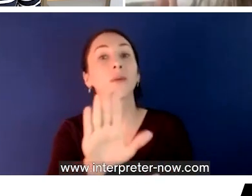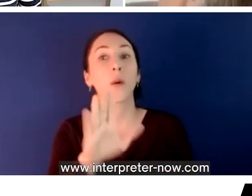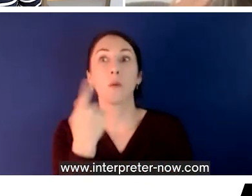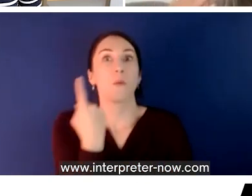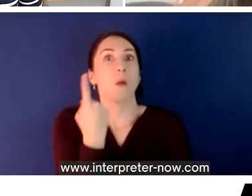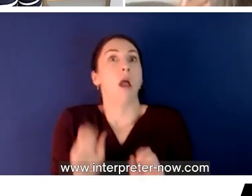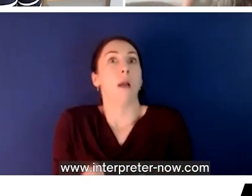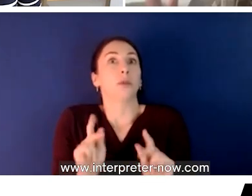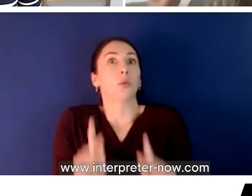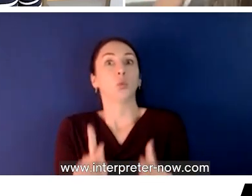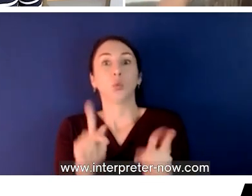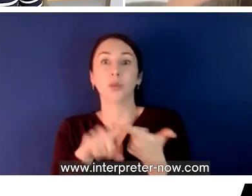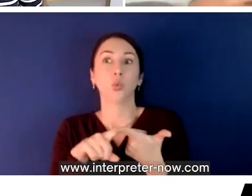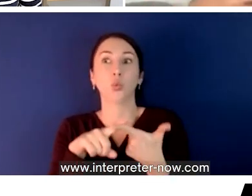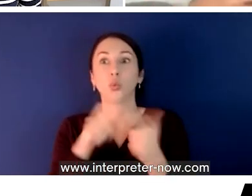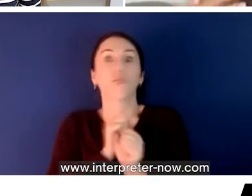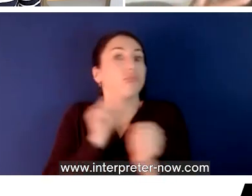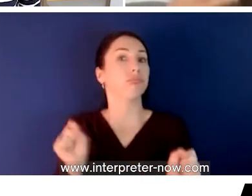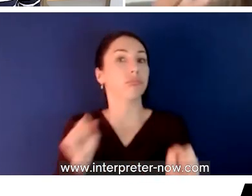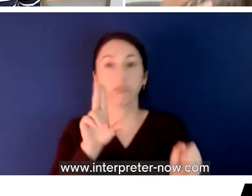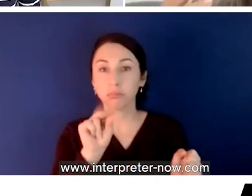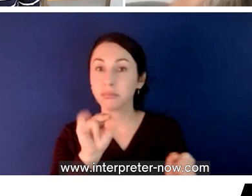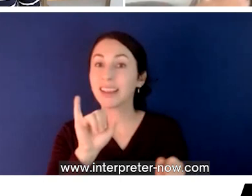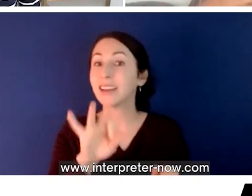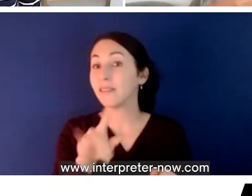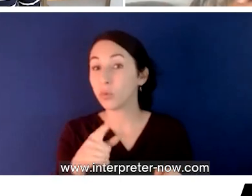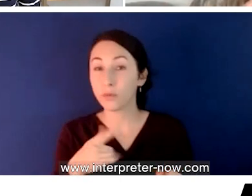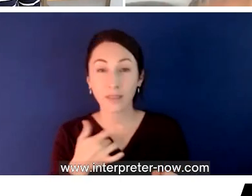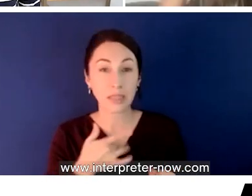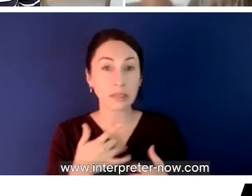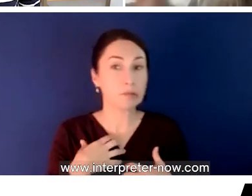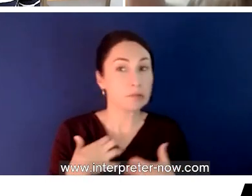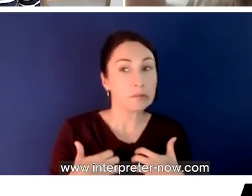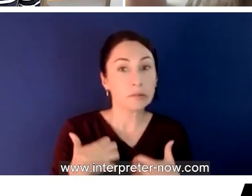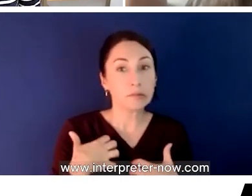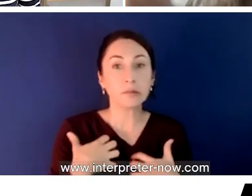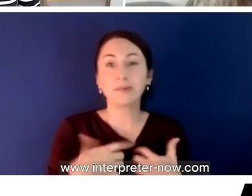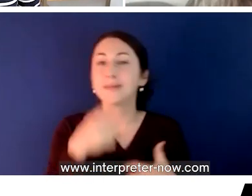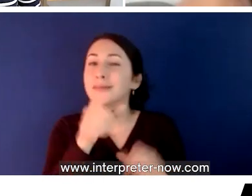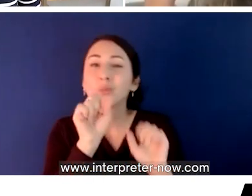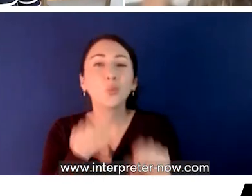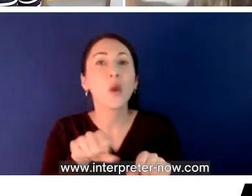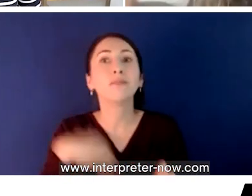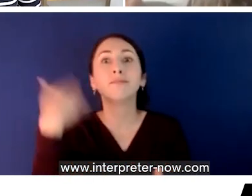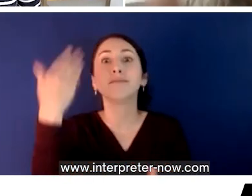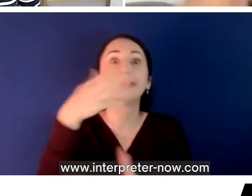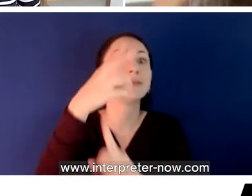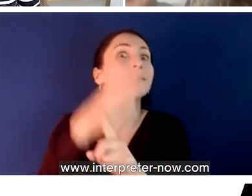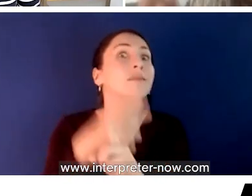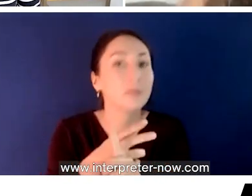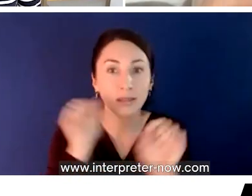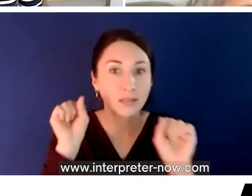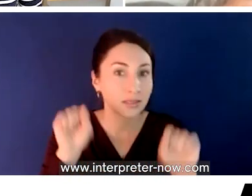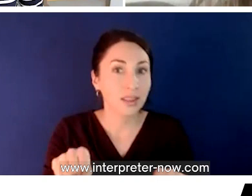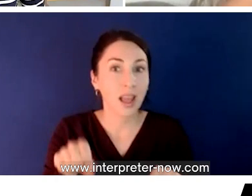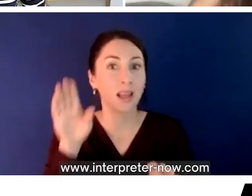this. If you are feeling like unsafe or insecure, like you can talk about it in 6 months. Like nobody will think less of you for having done